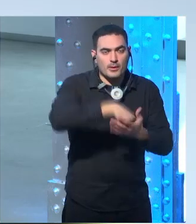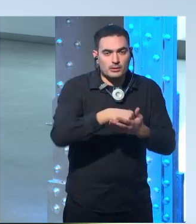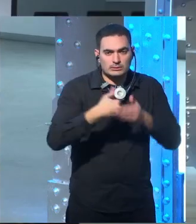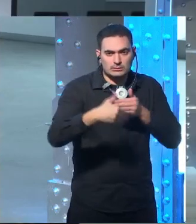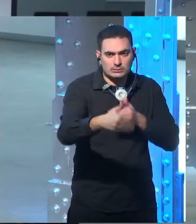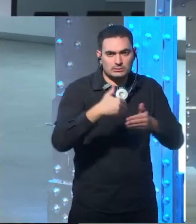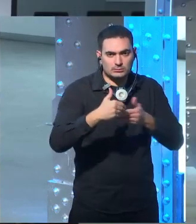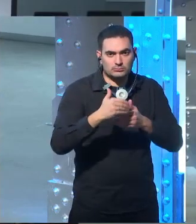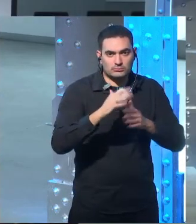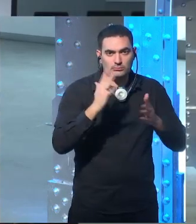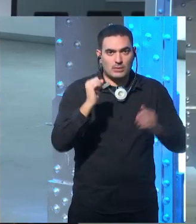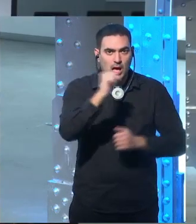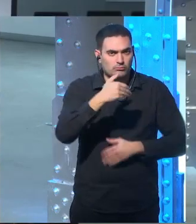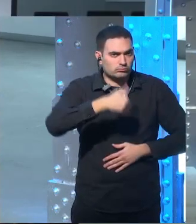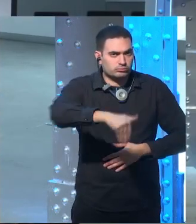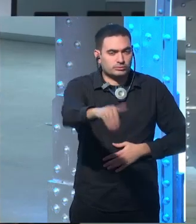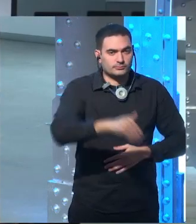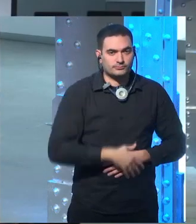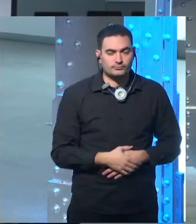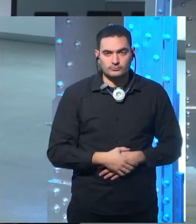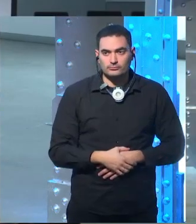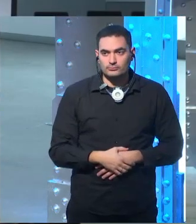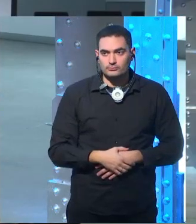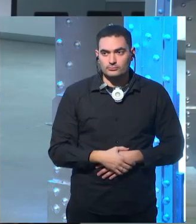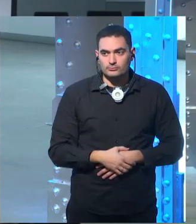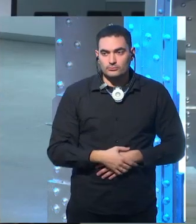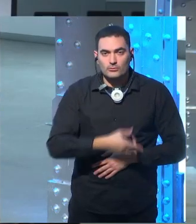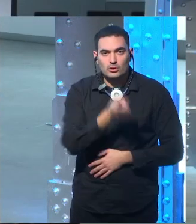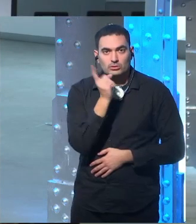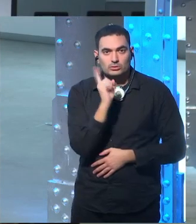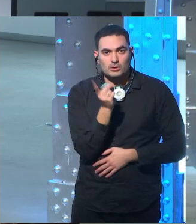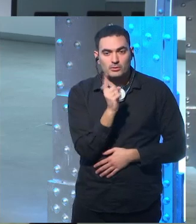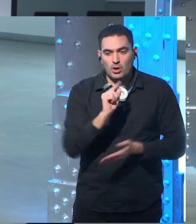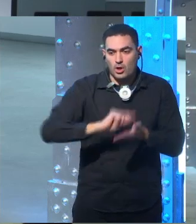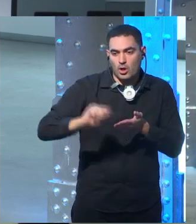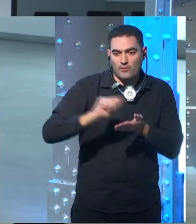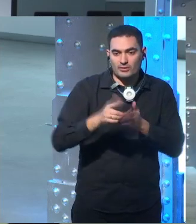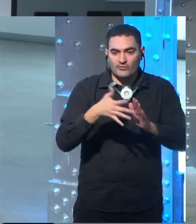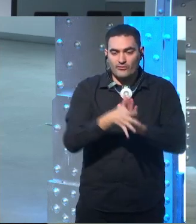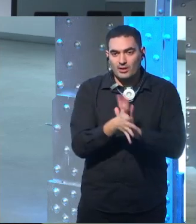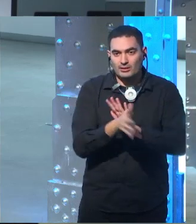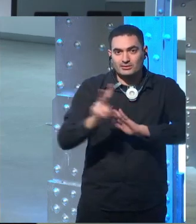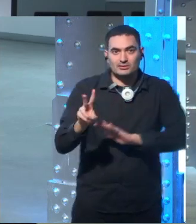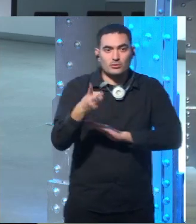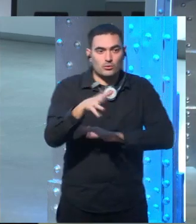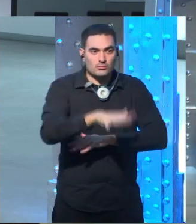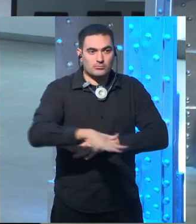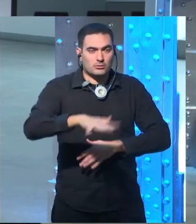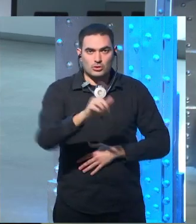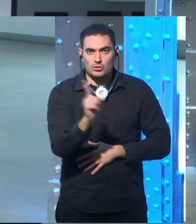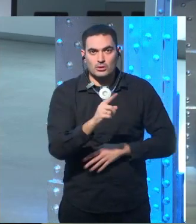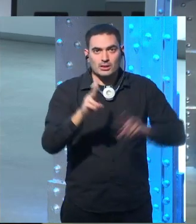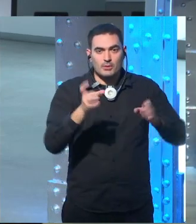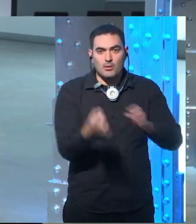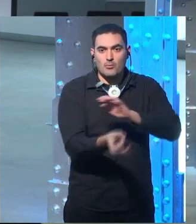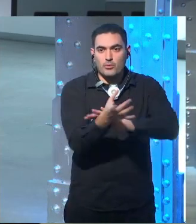that are exposed are not only the back office jobs or the production jobs. It spans from everything from